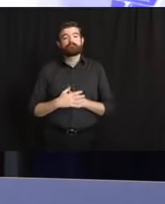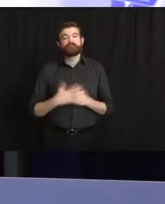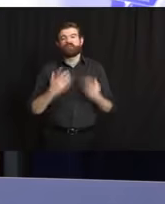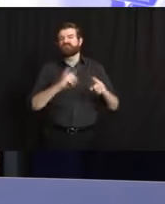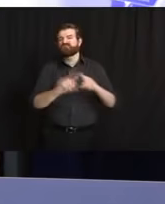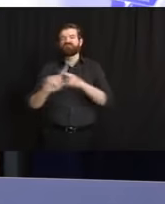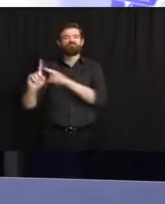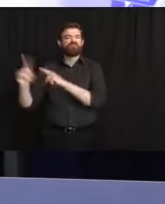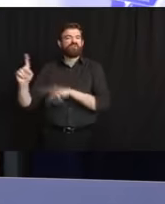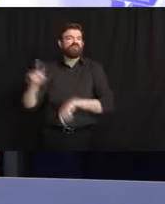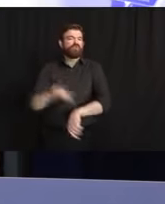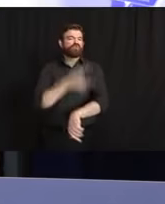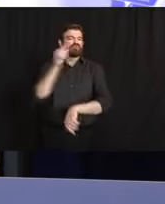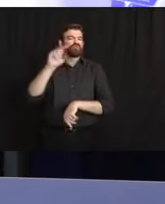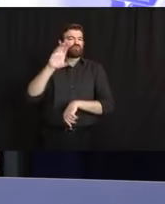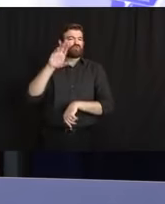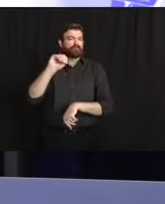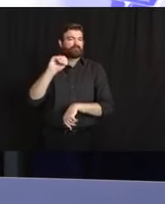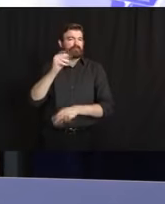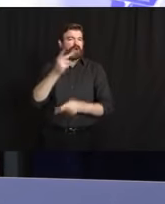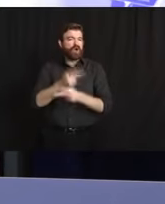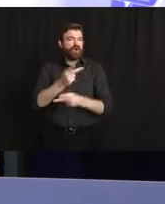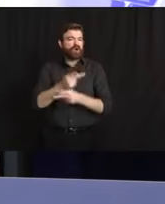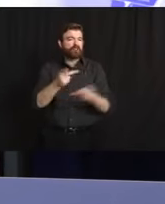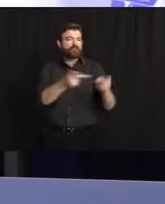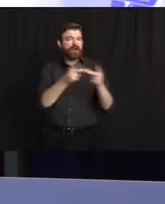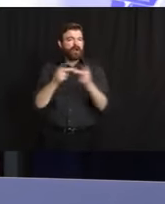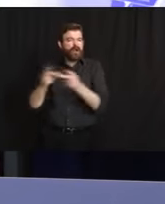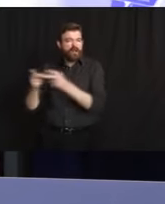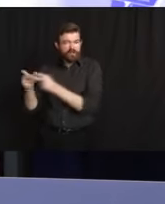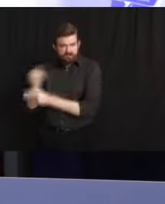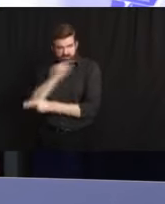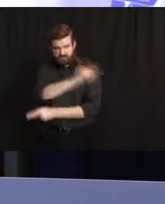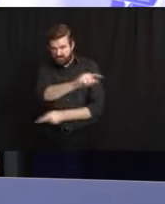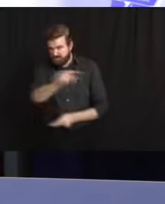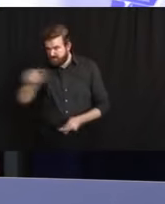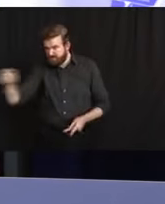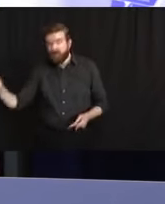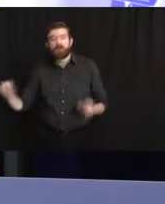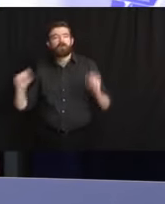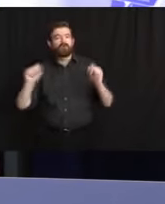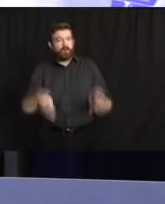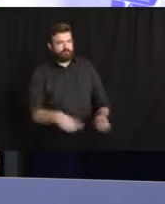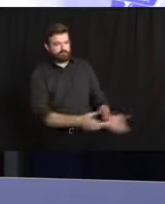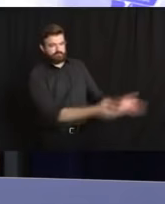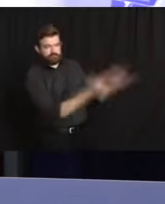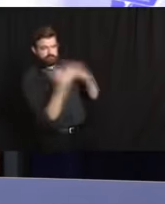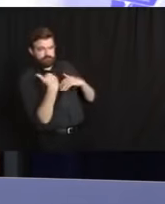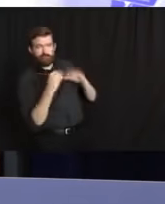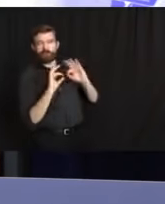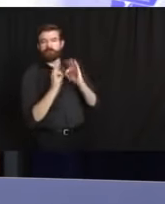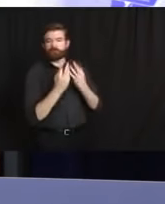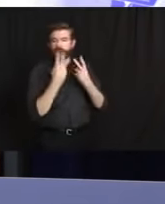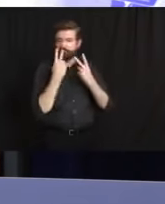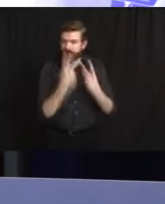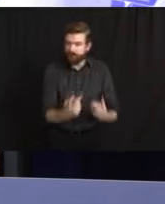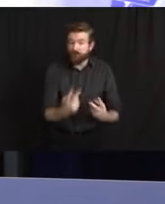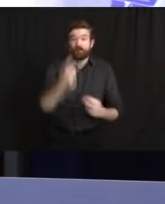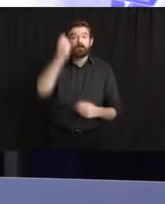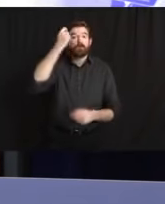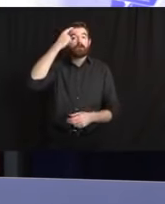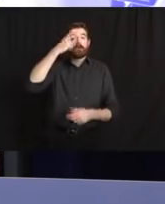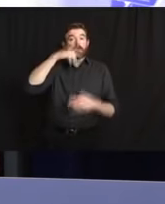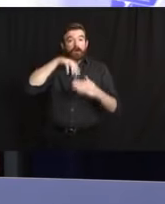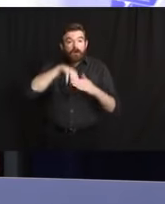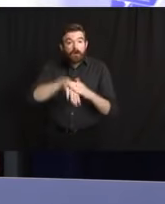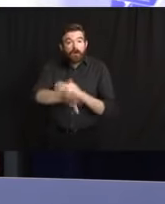homes can welcome reunions with loved ones in a designated outdoor space. A staff member wearing a